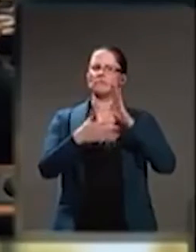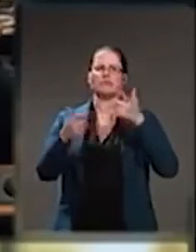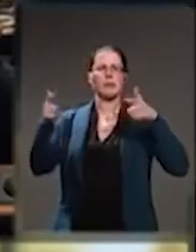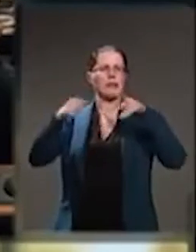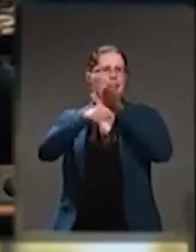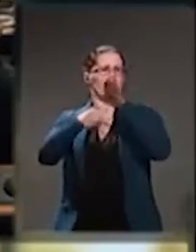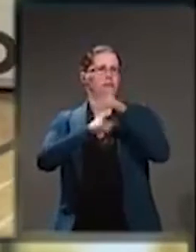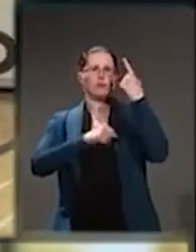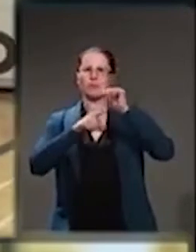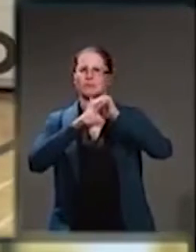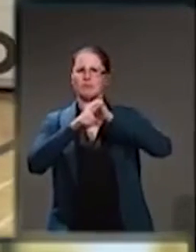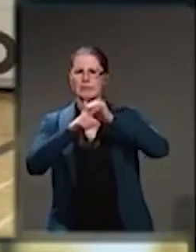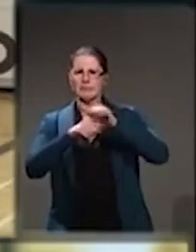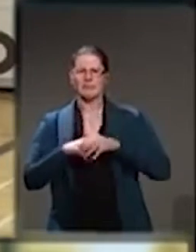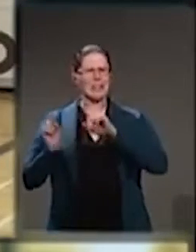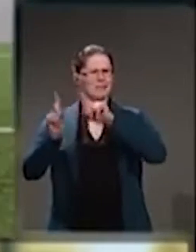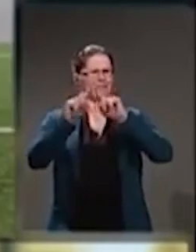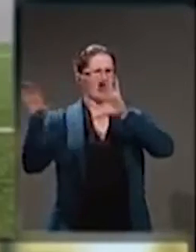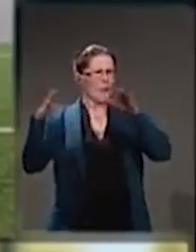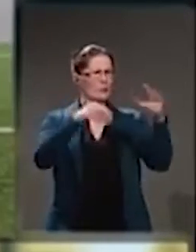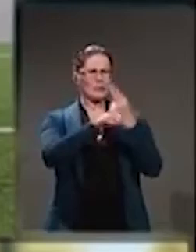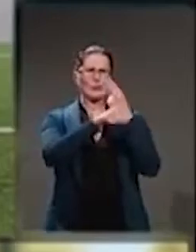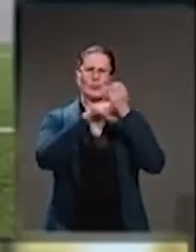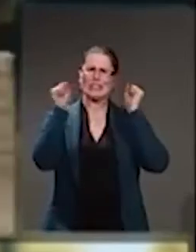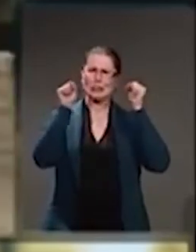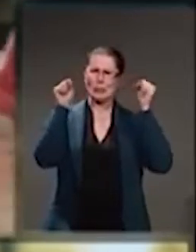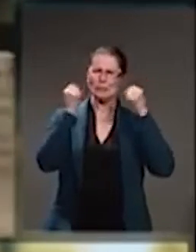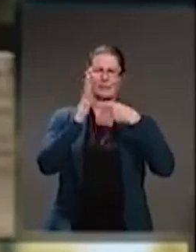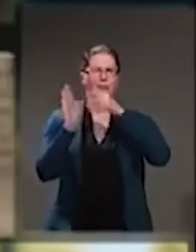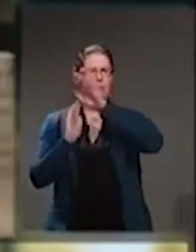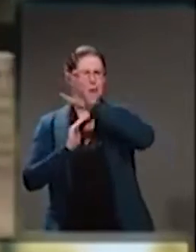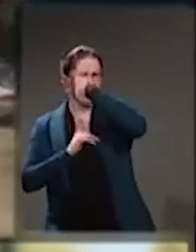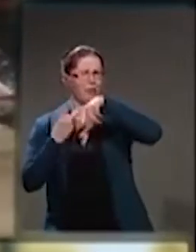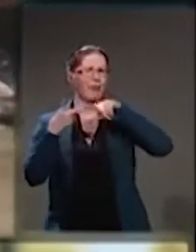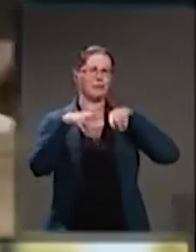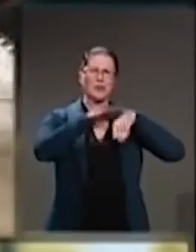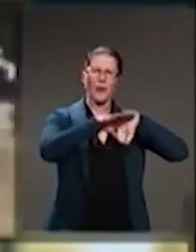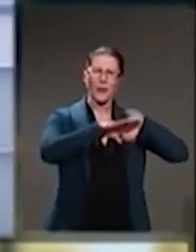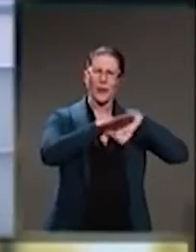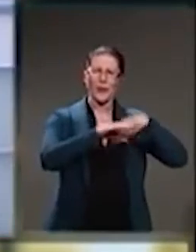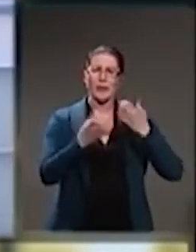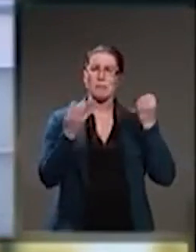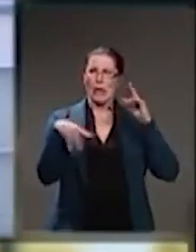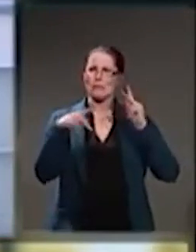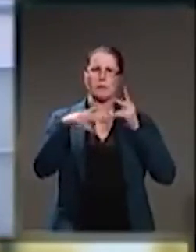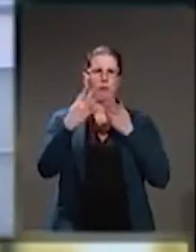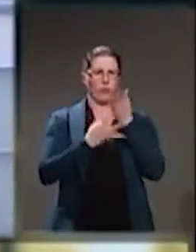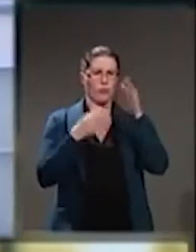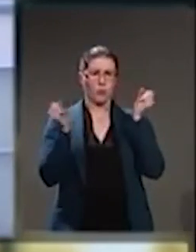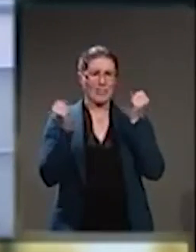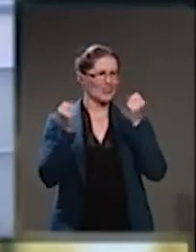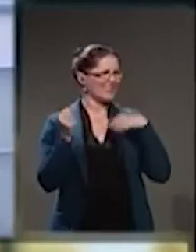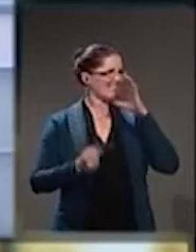groups such as Metro Hurricanes Basketball and Halifax City Soccer Club, who has 850 winter participants, are actively looking